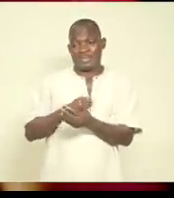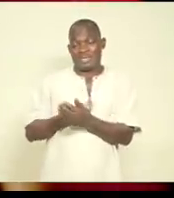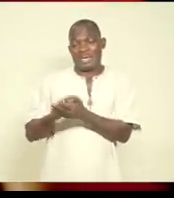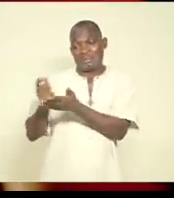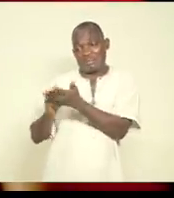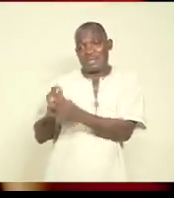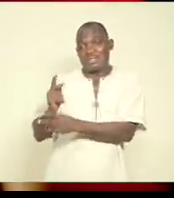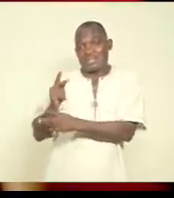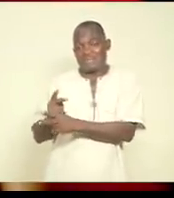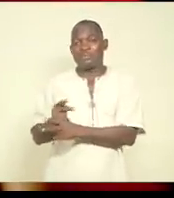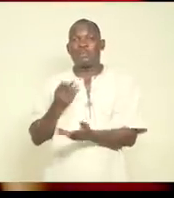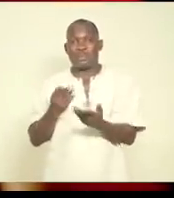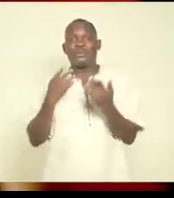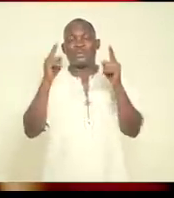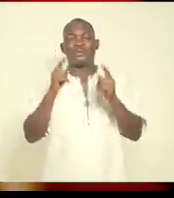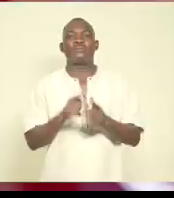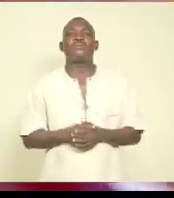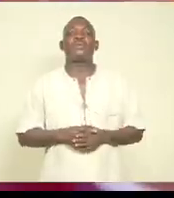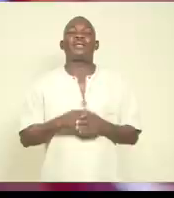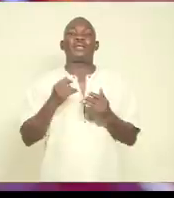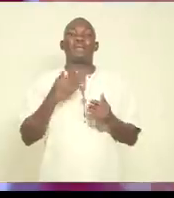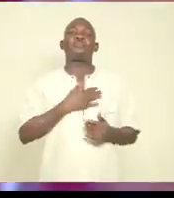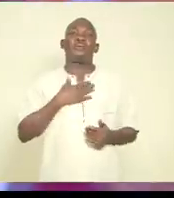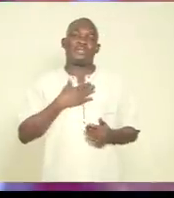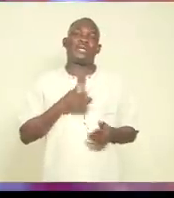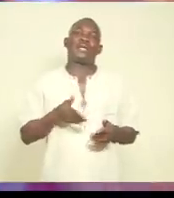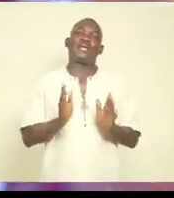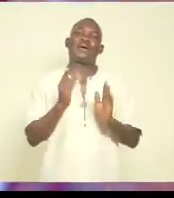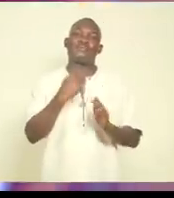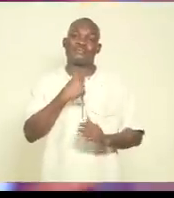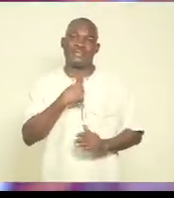speech just in case. So do indulge me.